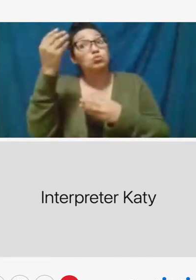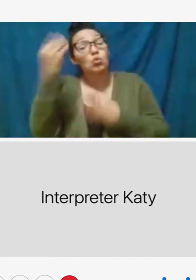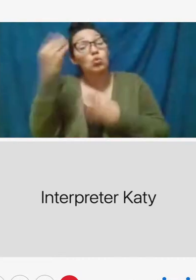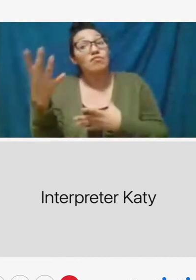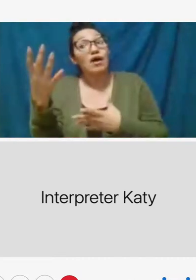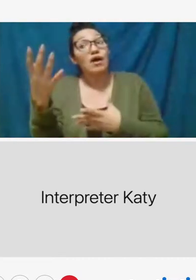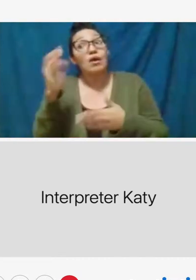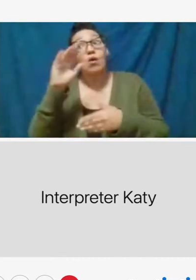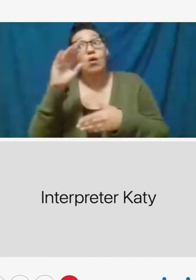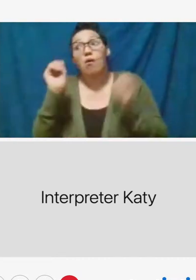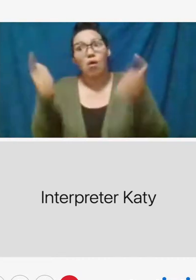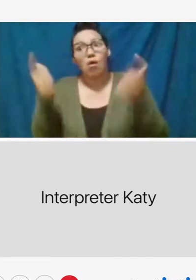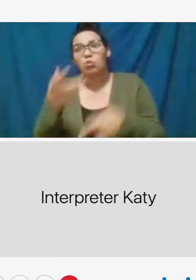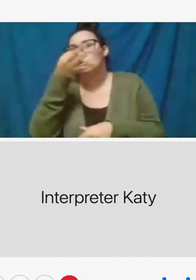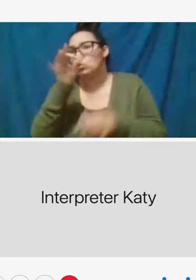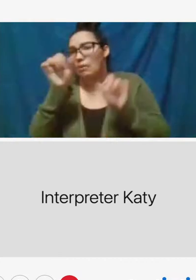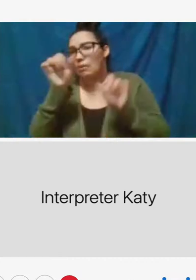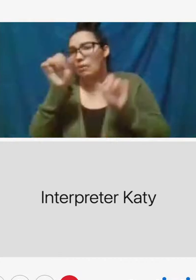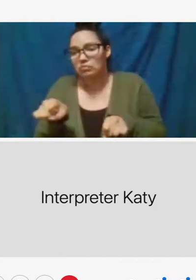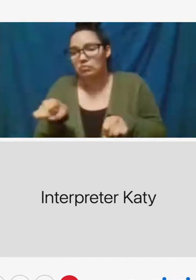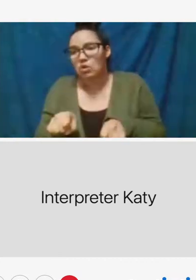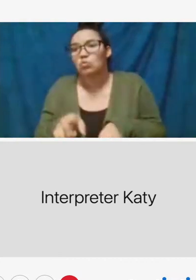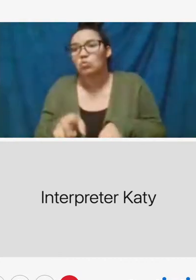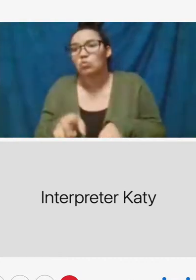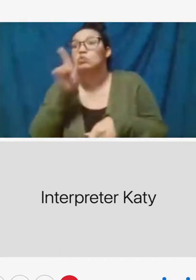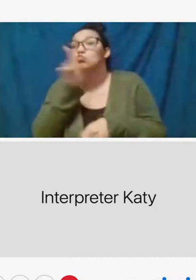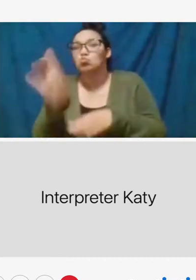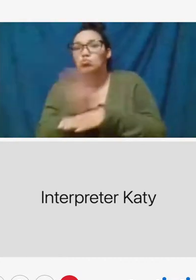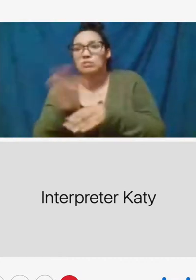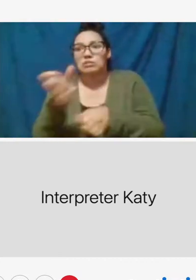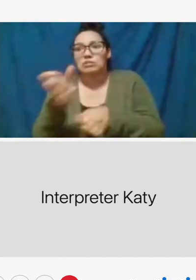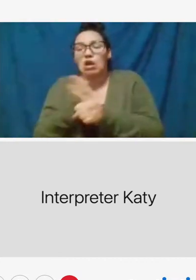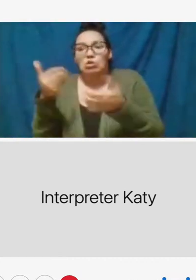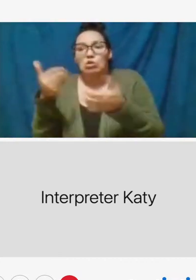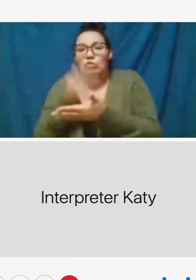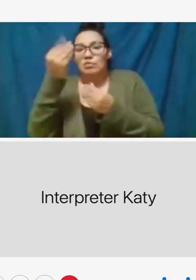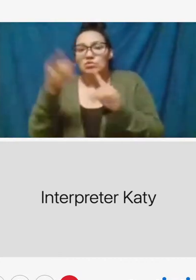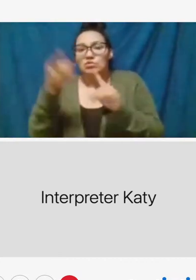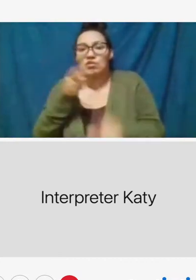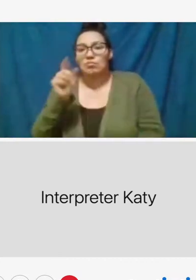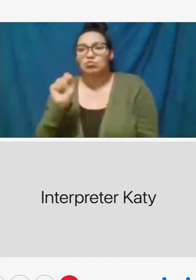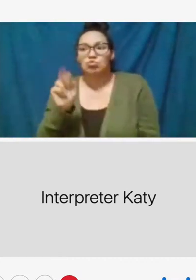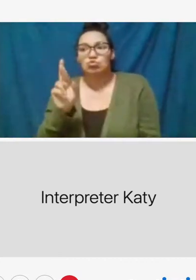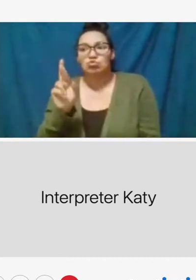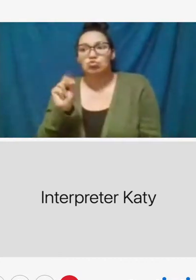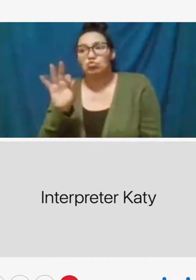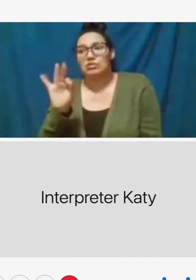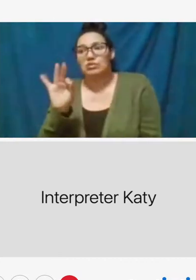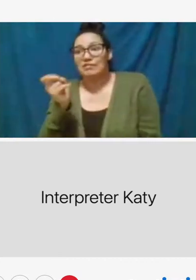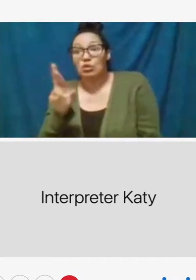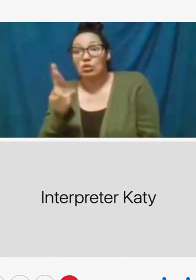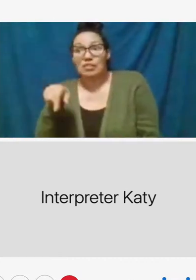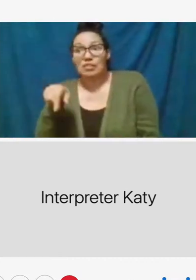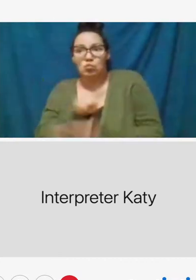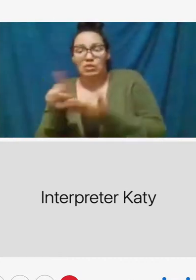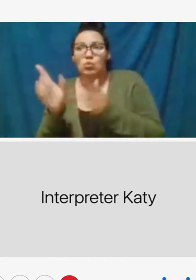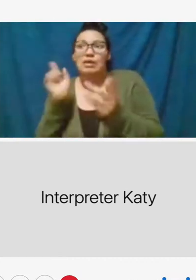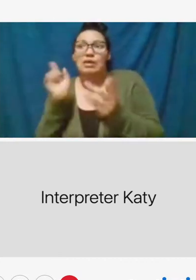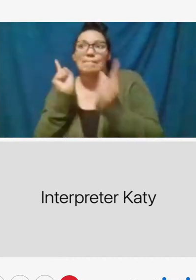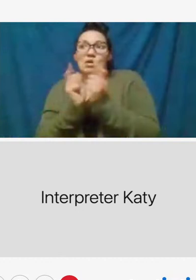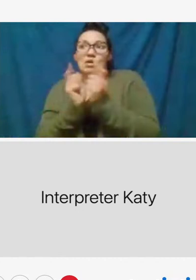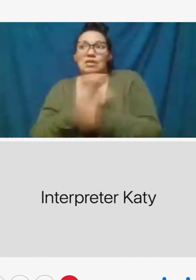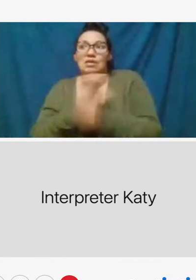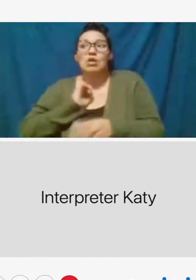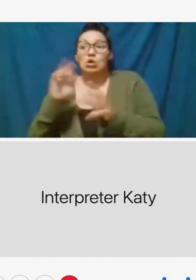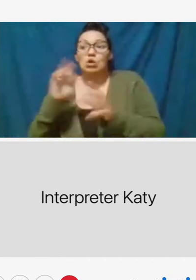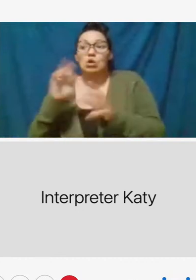literally got new information from transfinder this week uh we met with the committee on Tuesday and took the latest options to them